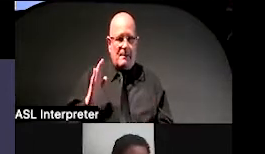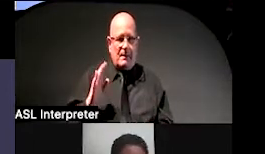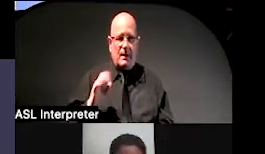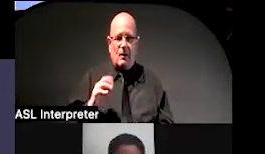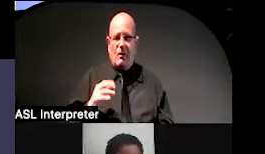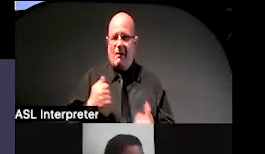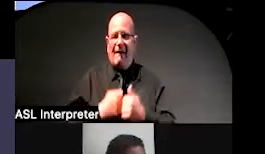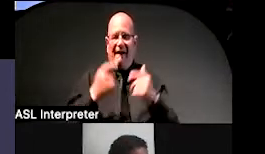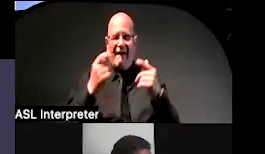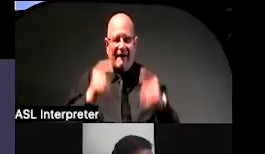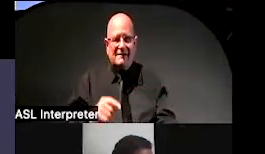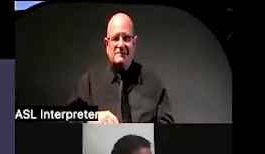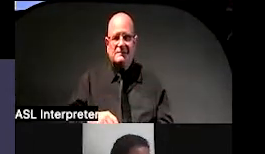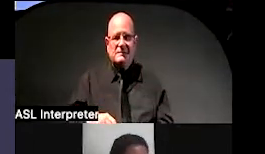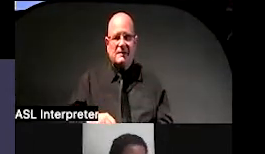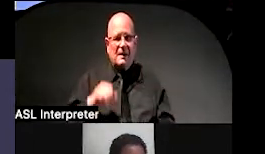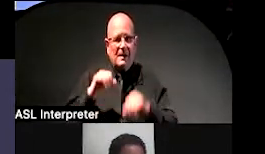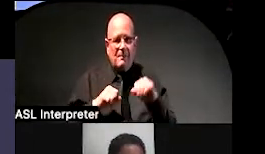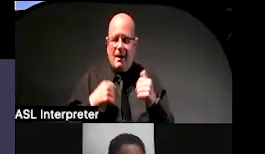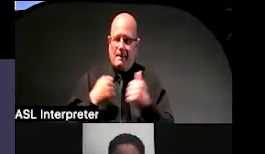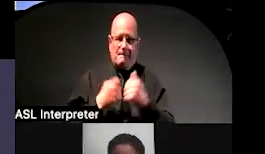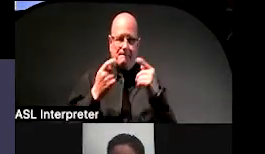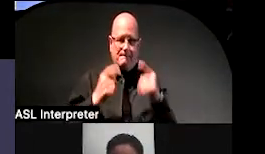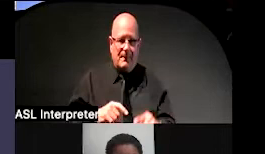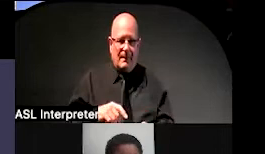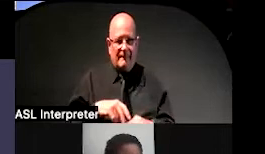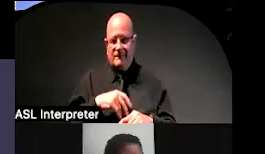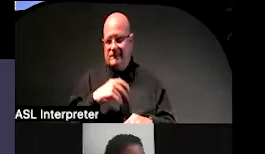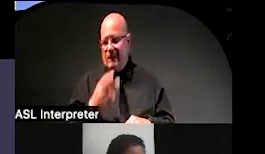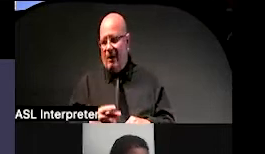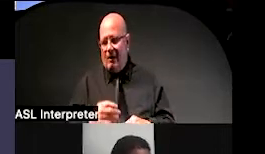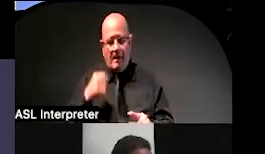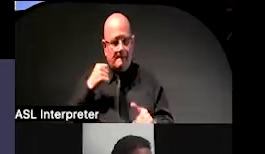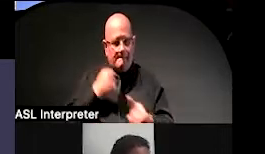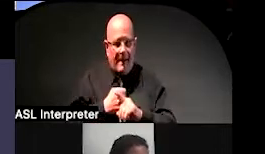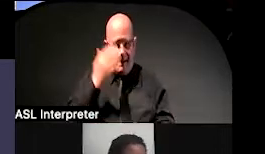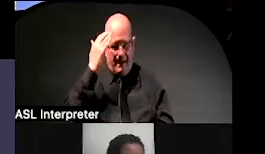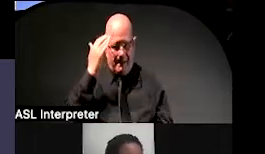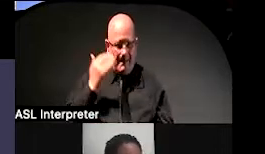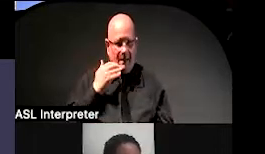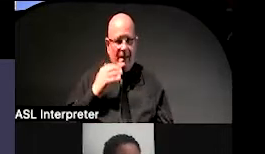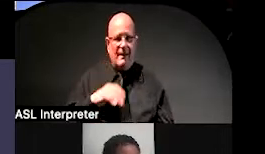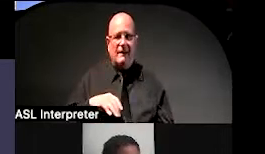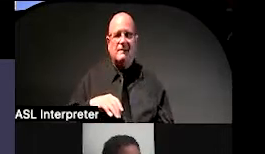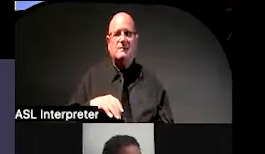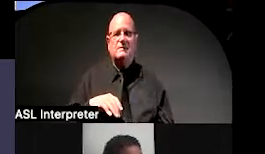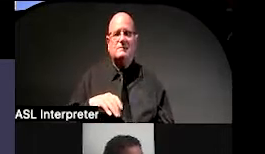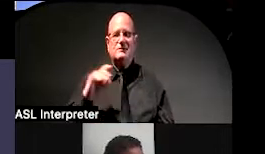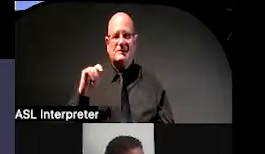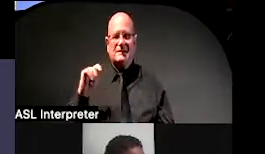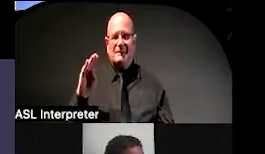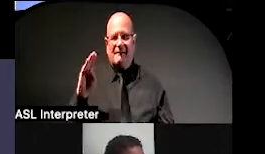accident, you have a bicycle accident, you fall off your bike, hit your head, and you have a traumatic brain injury. And so it's one of